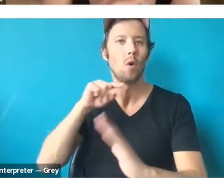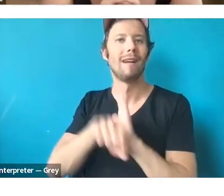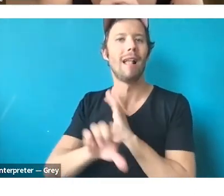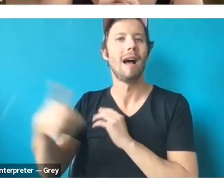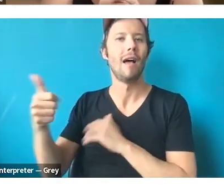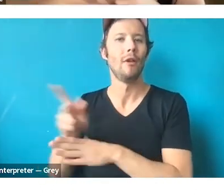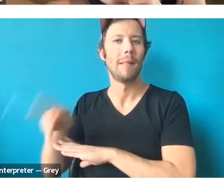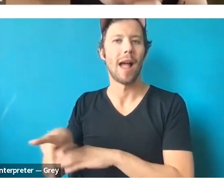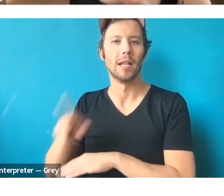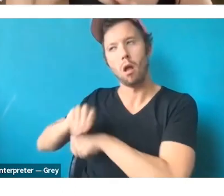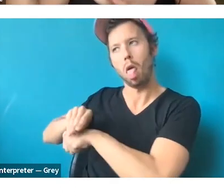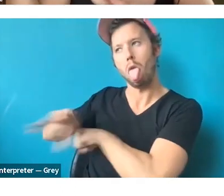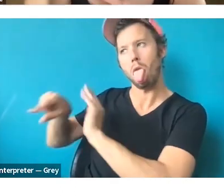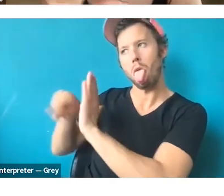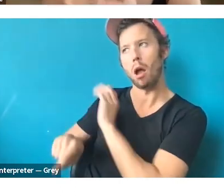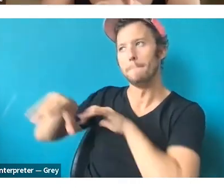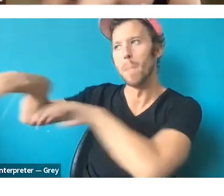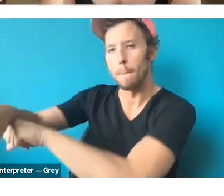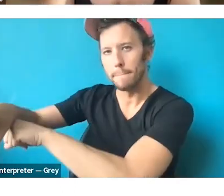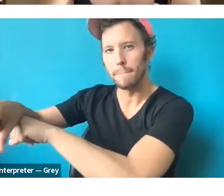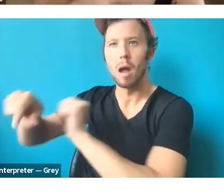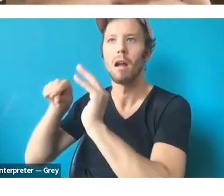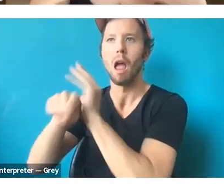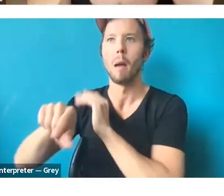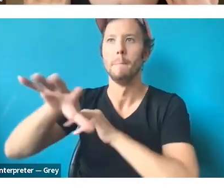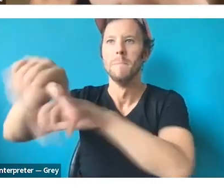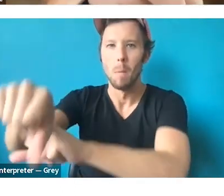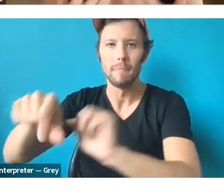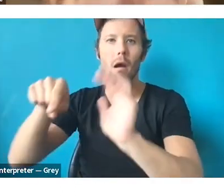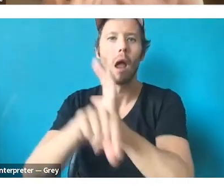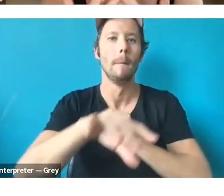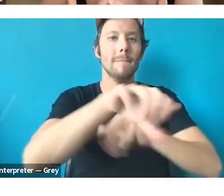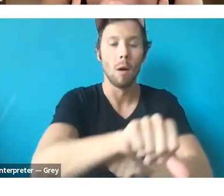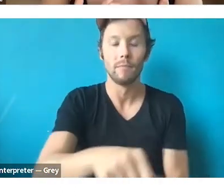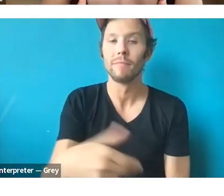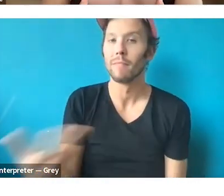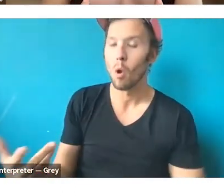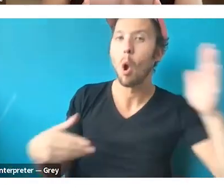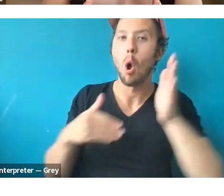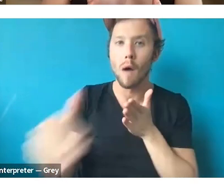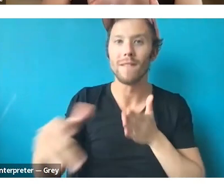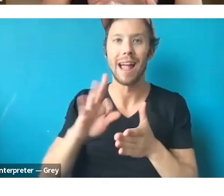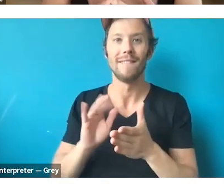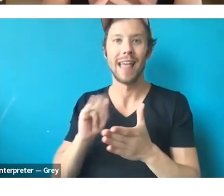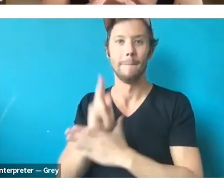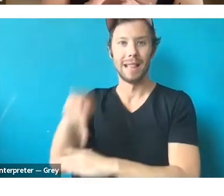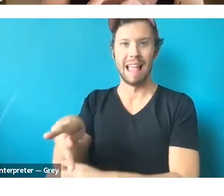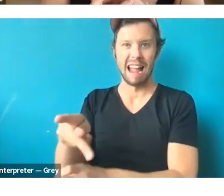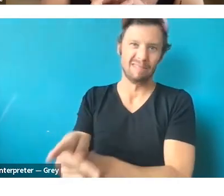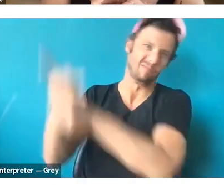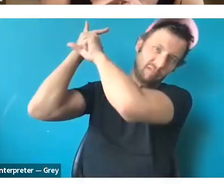fast, right? And so even when you rip them out from their roots, it's very, very hard to get rid of an invasive species.